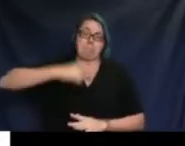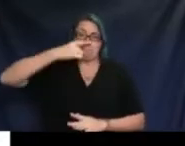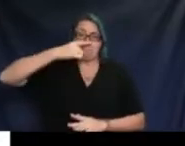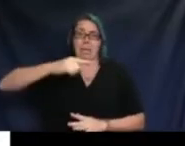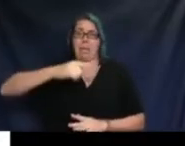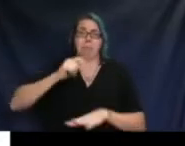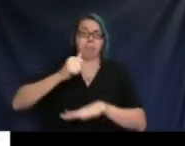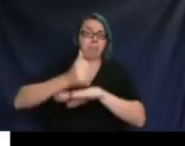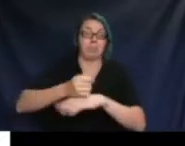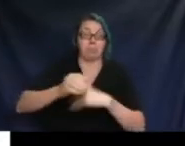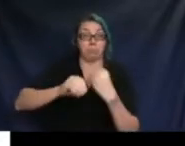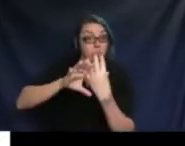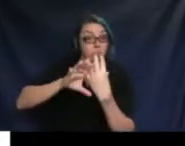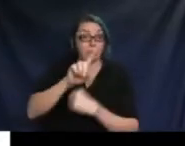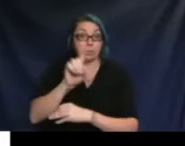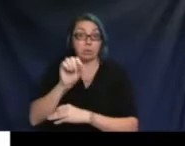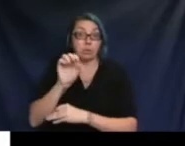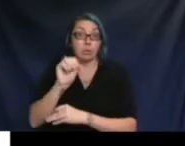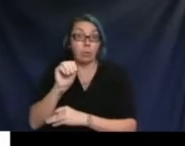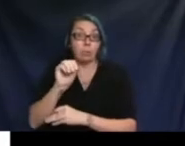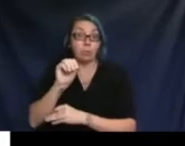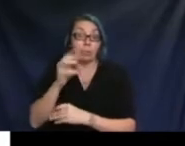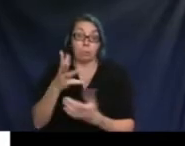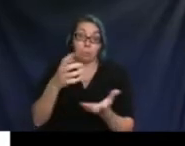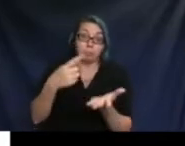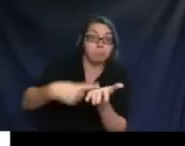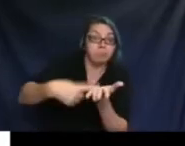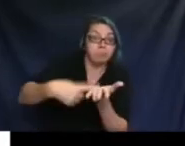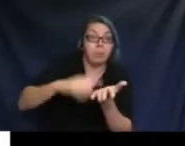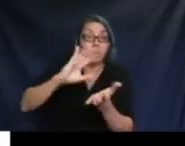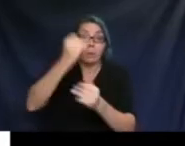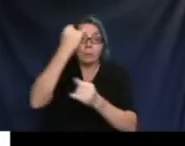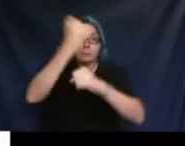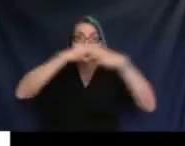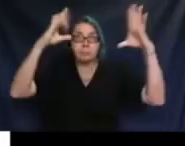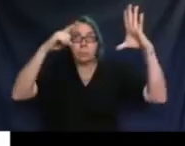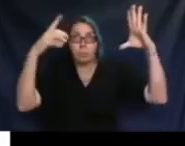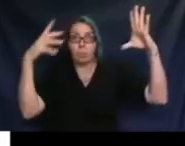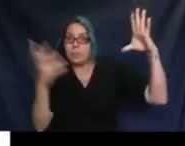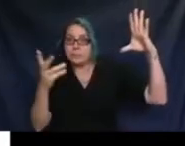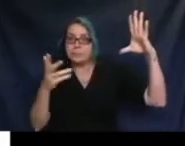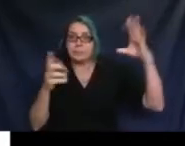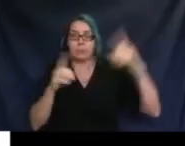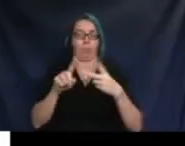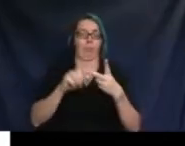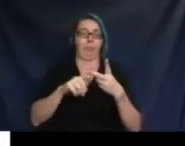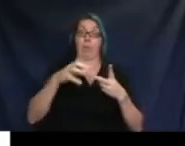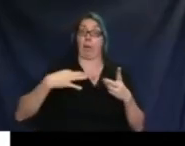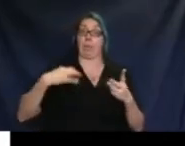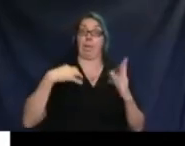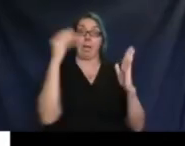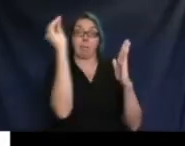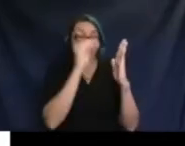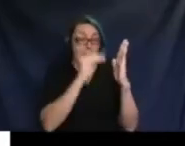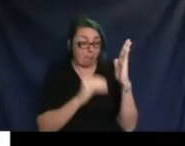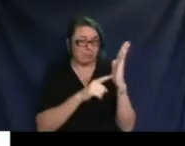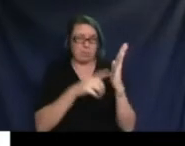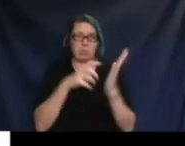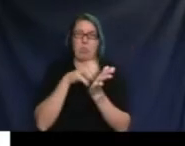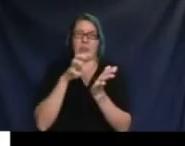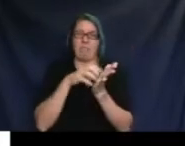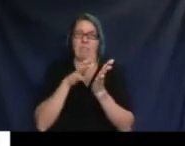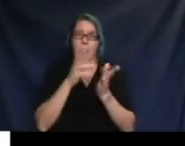you to talk through your project. Happy to look at a draft of your application before you submit it. We're just really here to